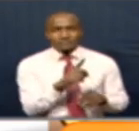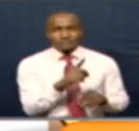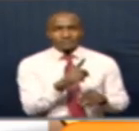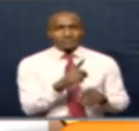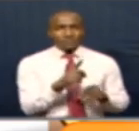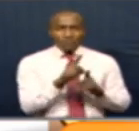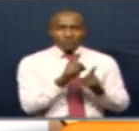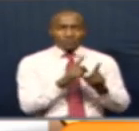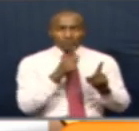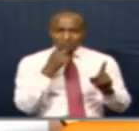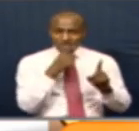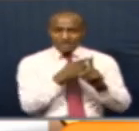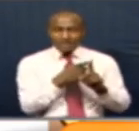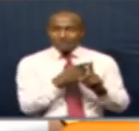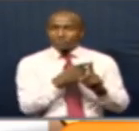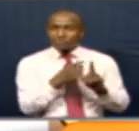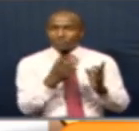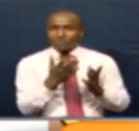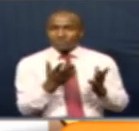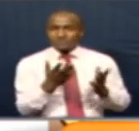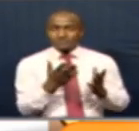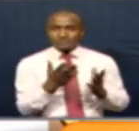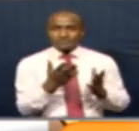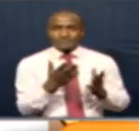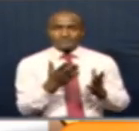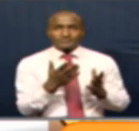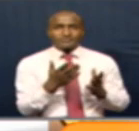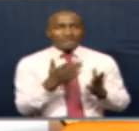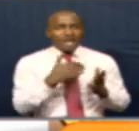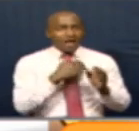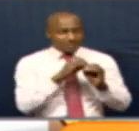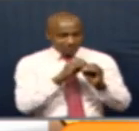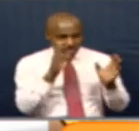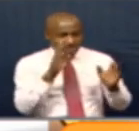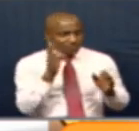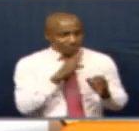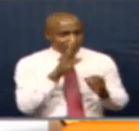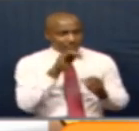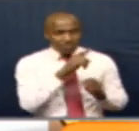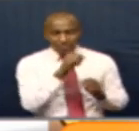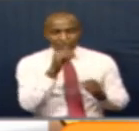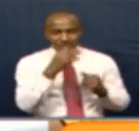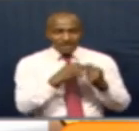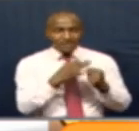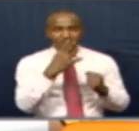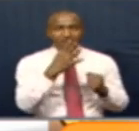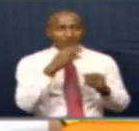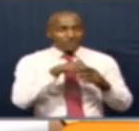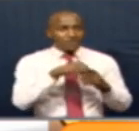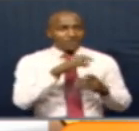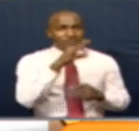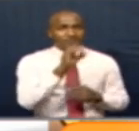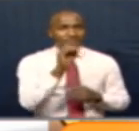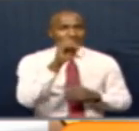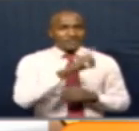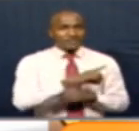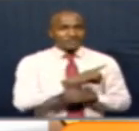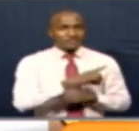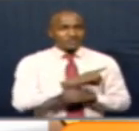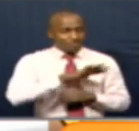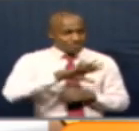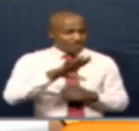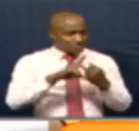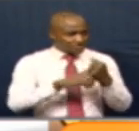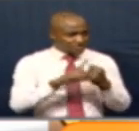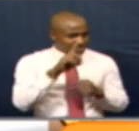the targets that you had was to having cleared garbage from all 85 wards in Nairobi within 30 days. That will leave you 6 days on the